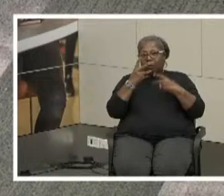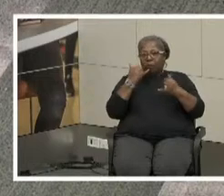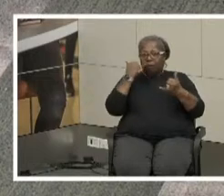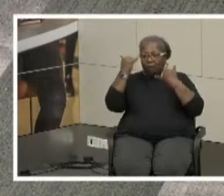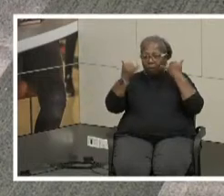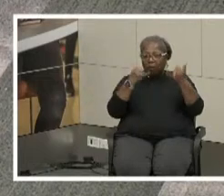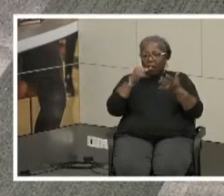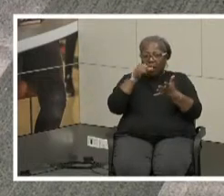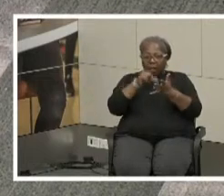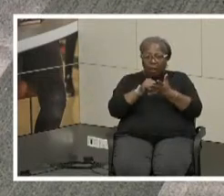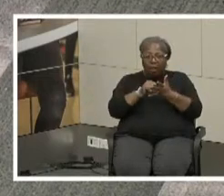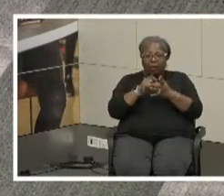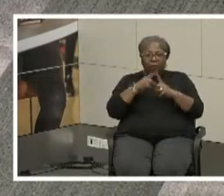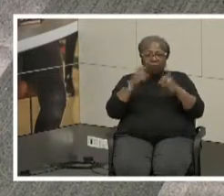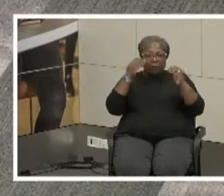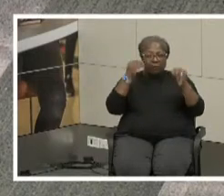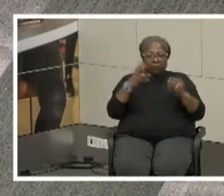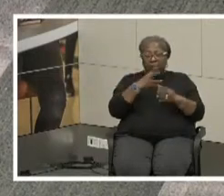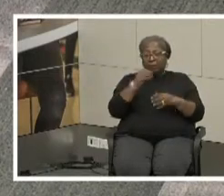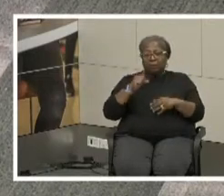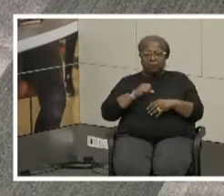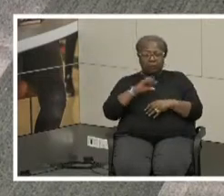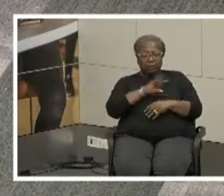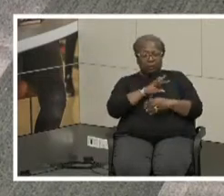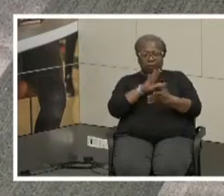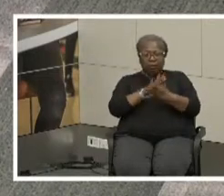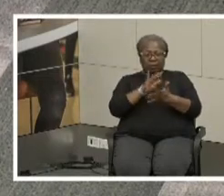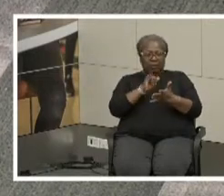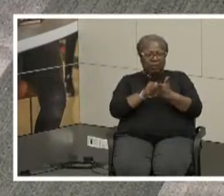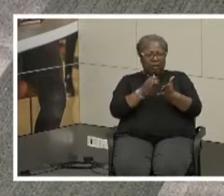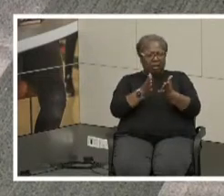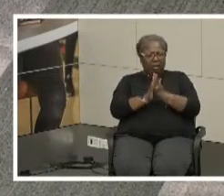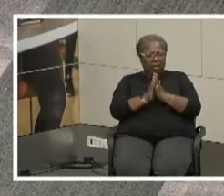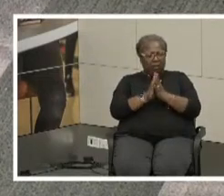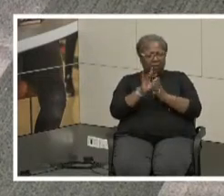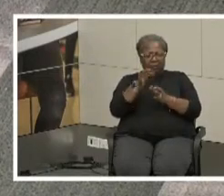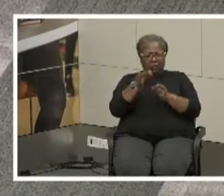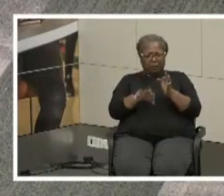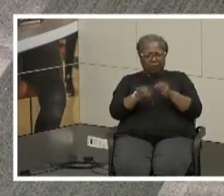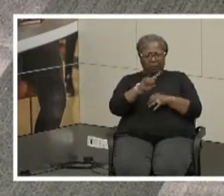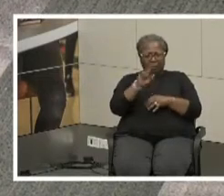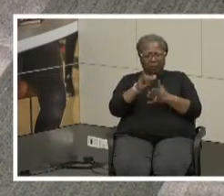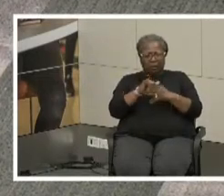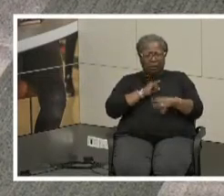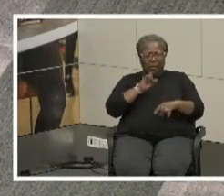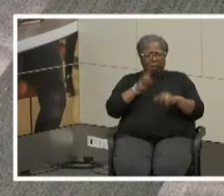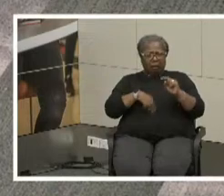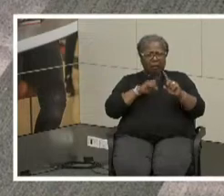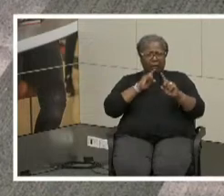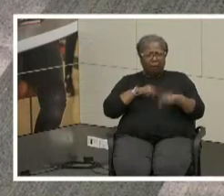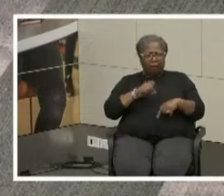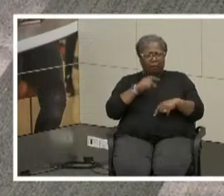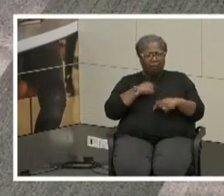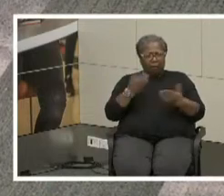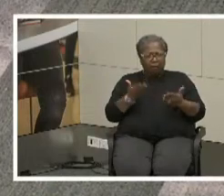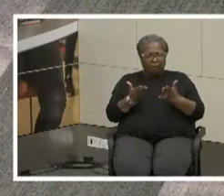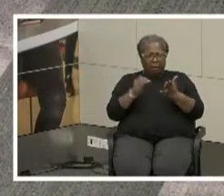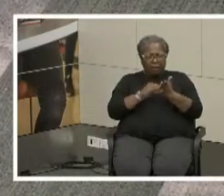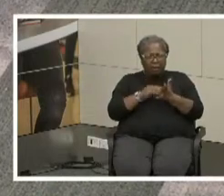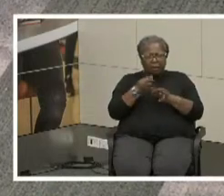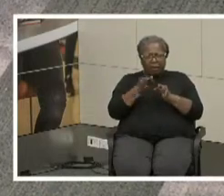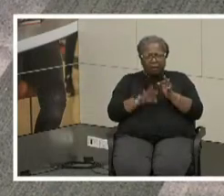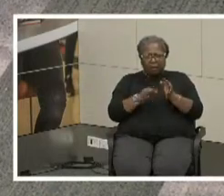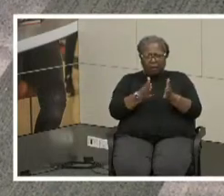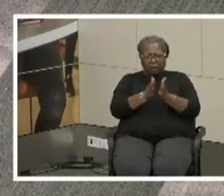letters from uh teachers and staff of schools that are asking simple questions that I cannot answer and so I'm here again just to